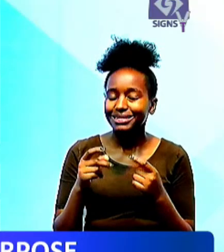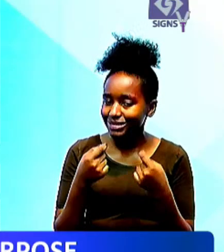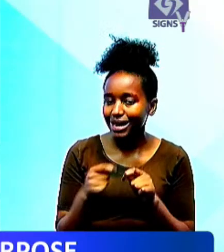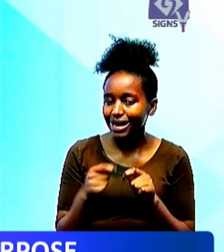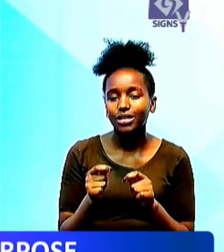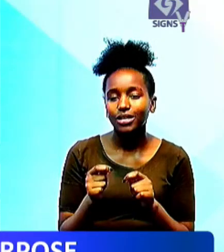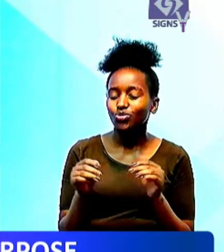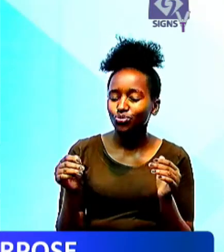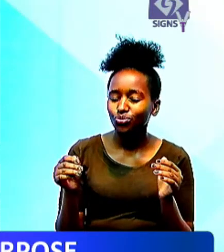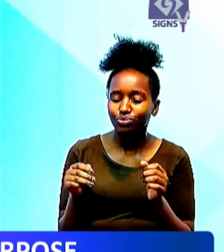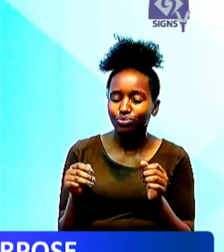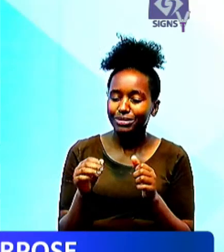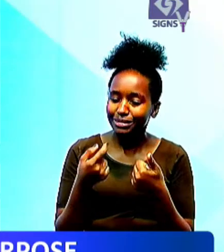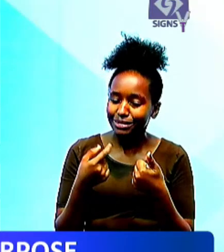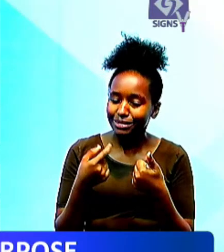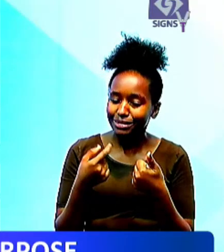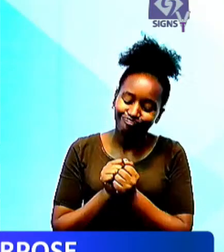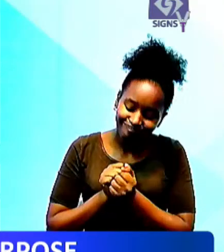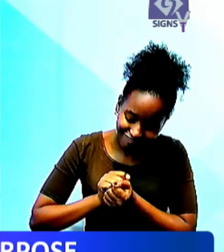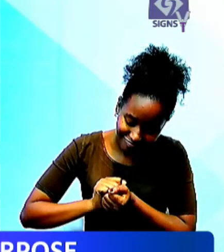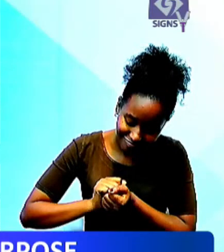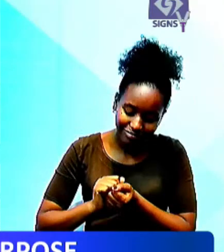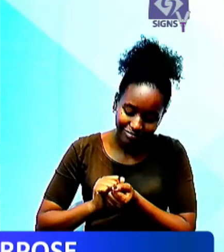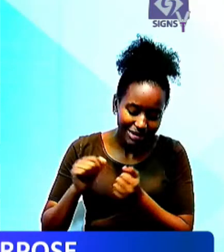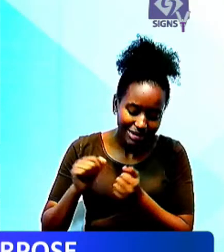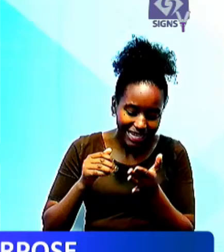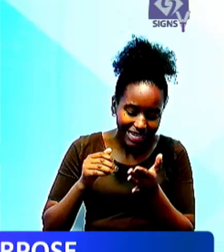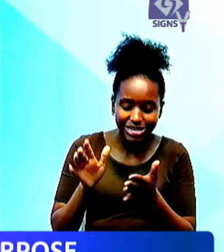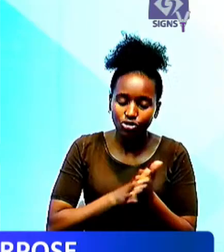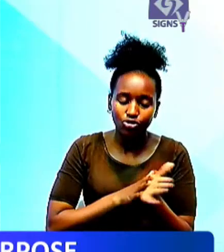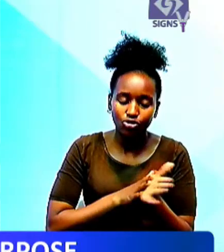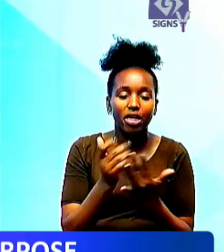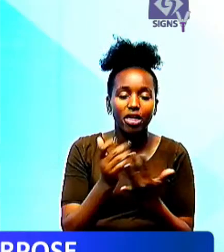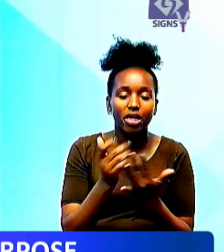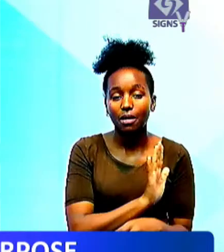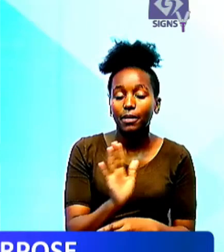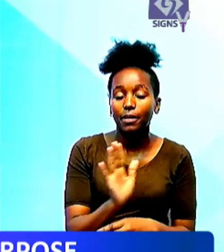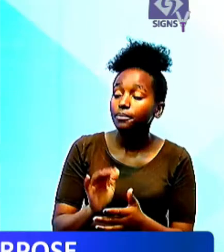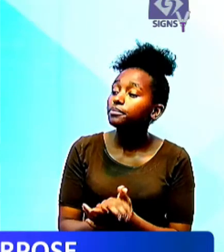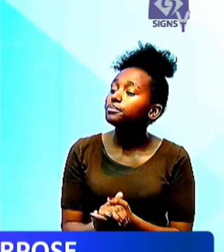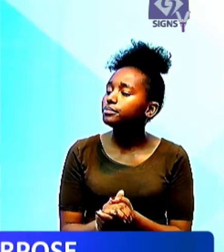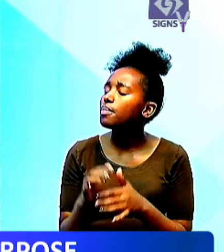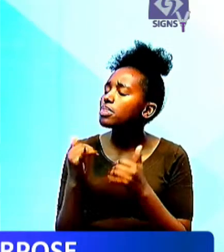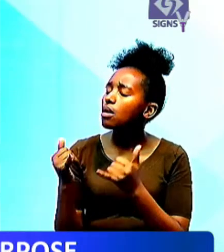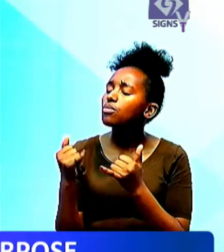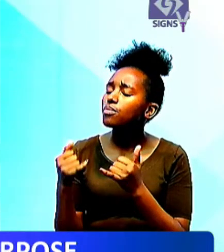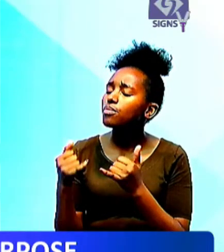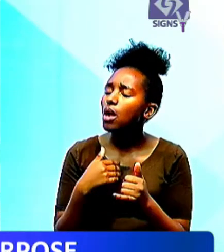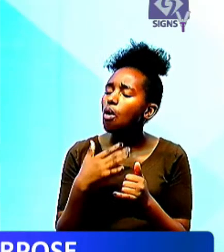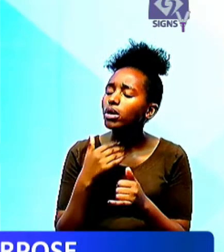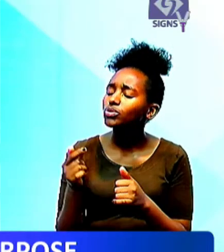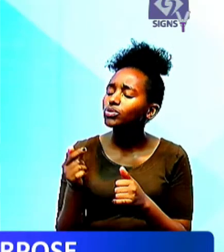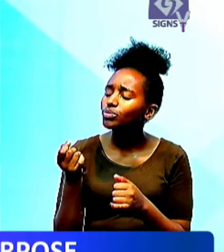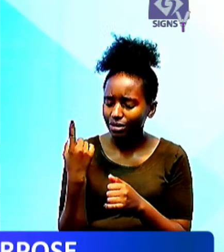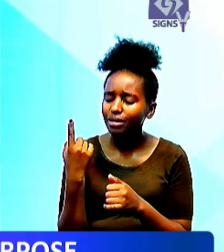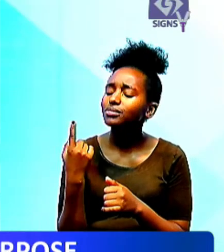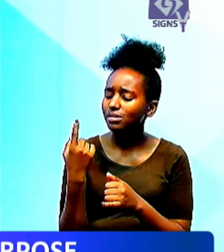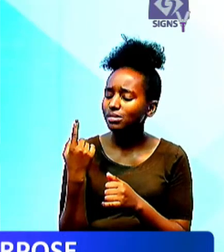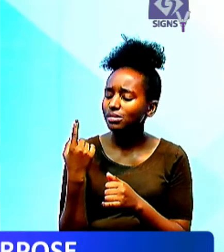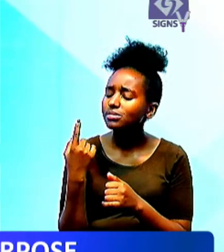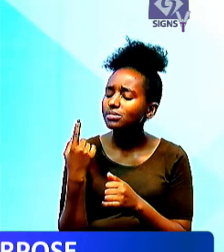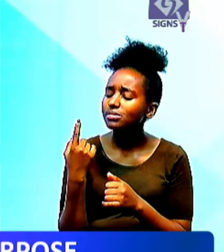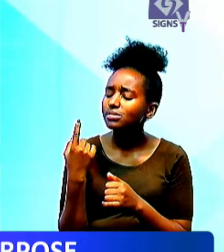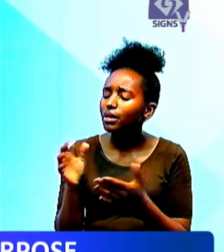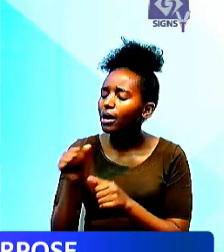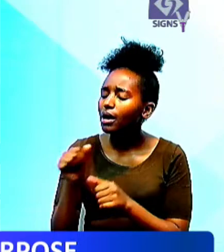little bit and go to where the story begins for Nabo Capital. So how would you describe Nabo